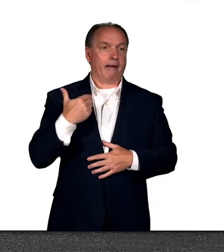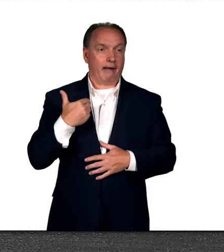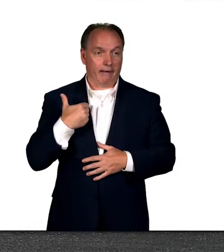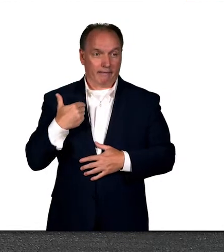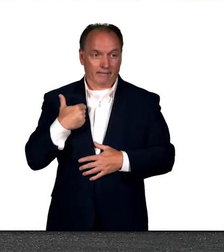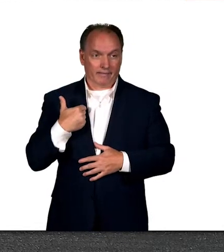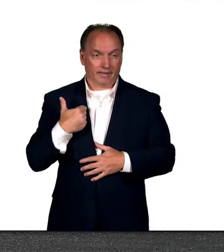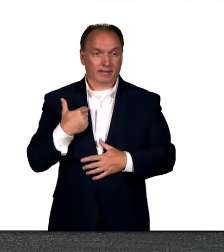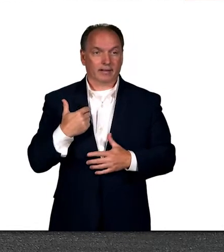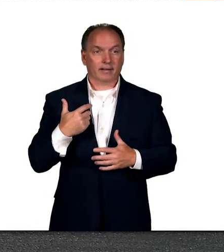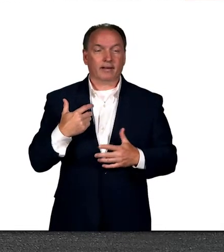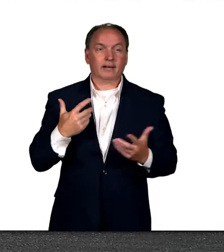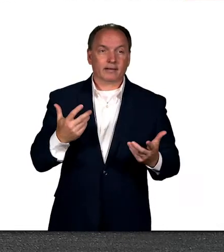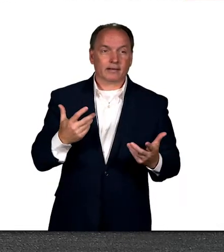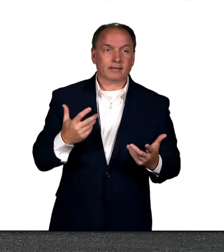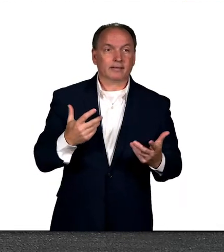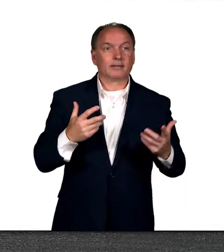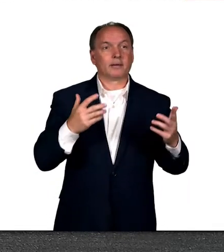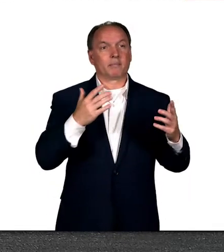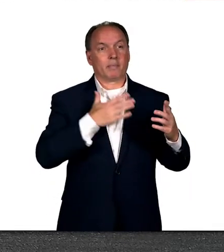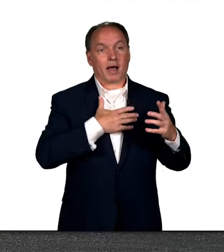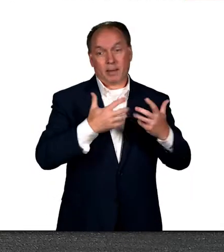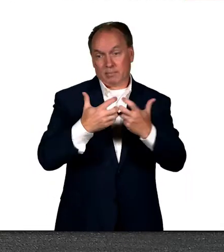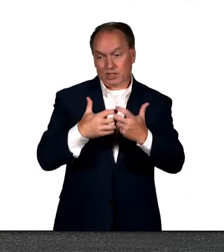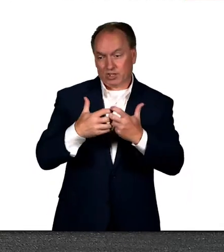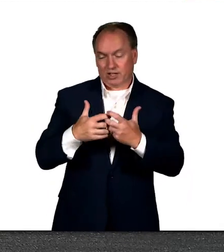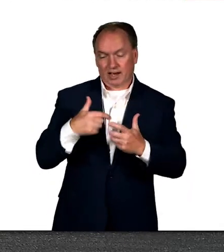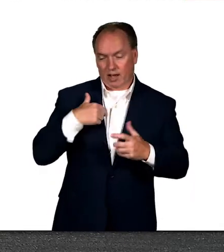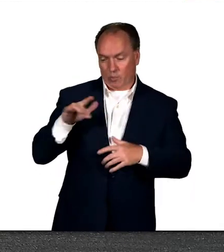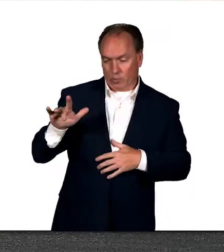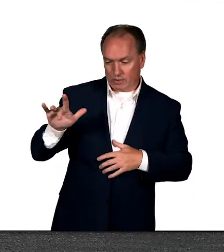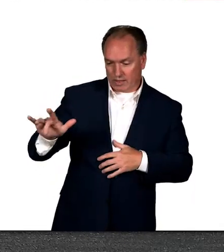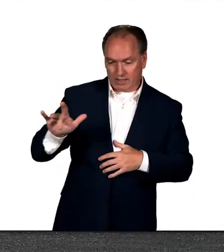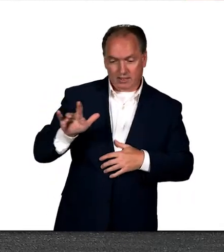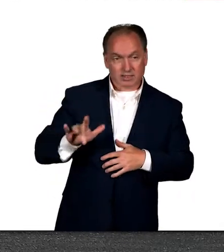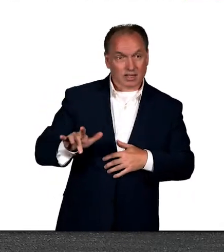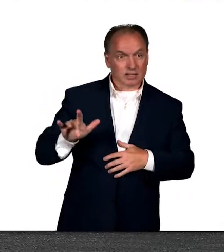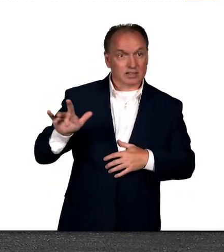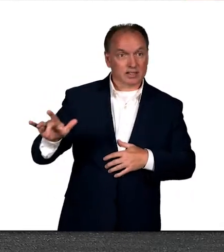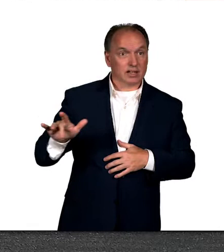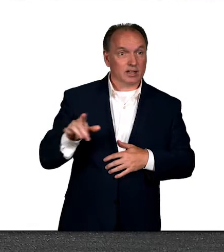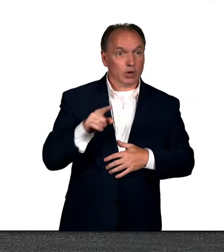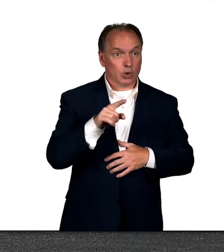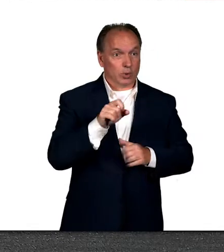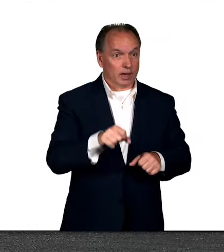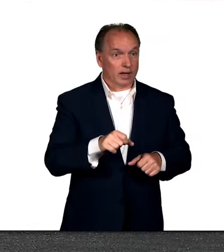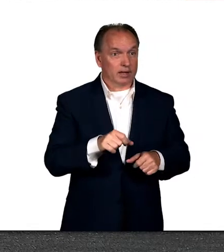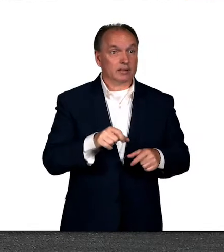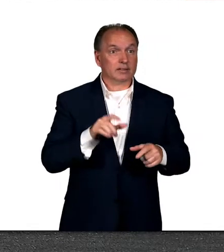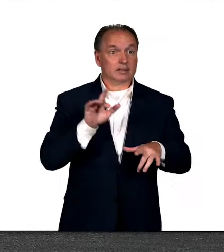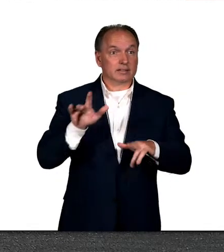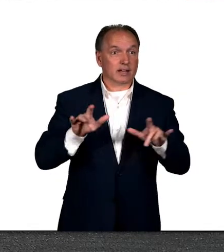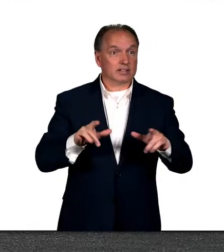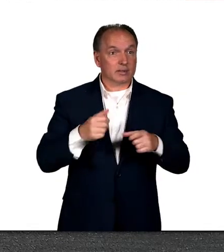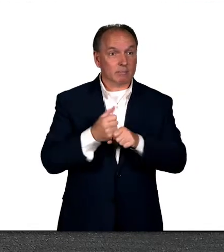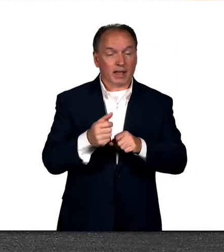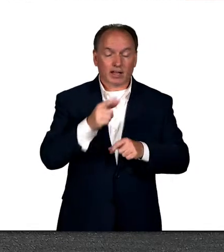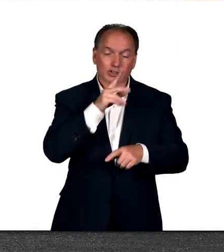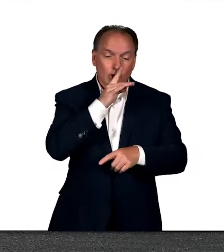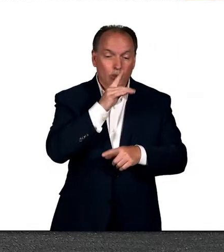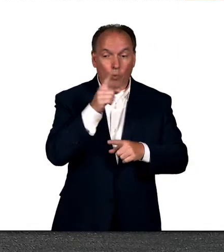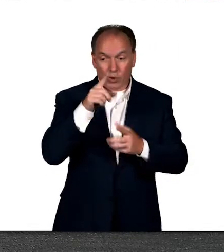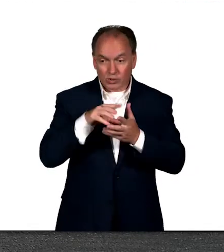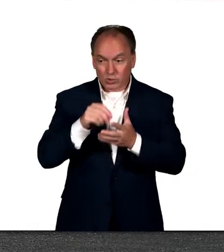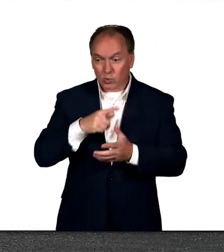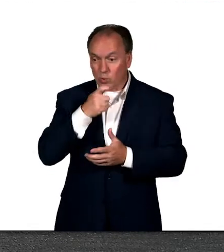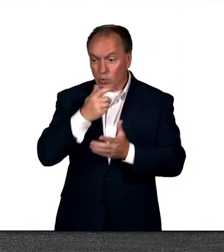have an eye gaze device in front of me. I'm going to be touching it because you can touch it too to make it talk. But I have a student that